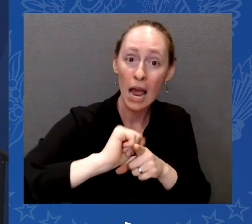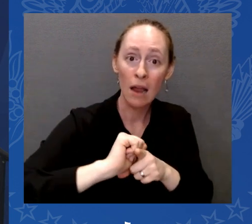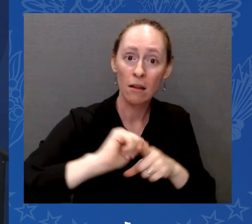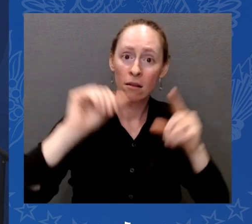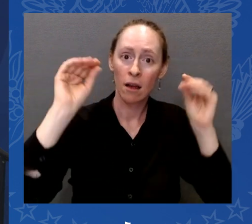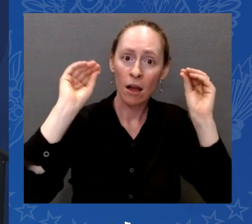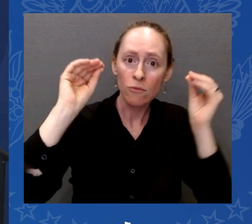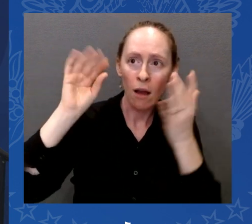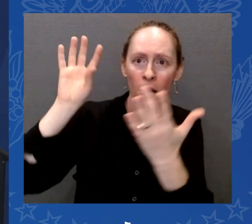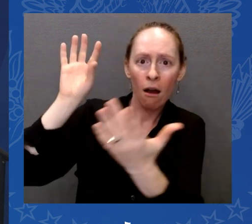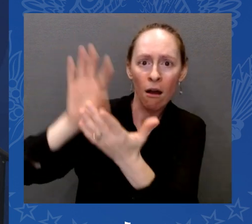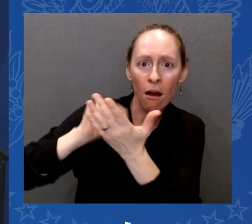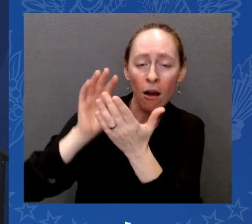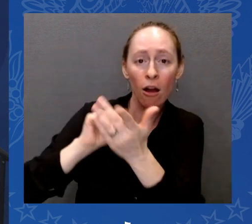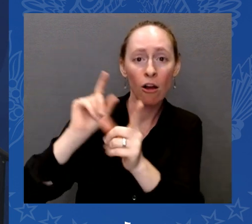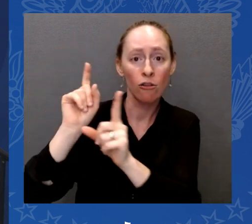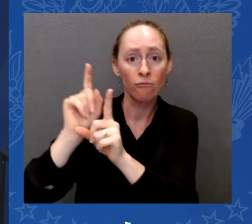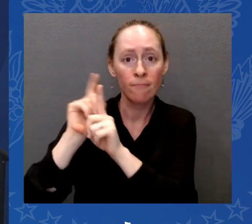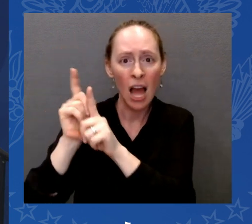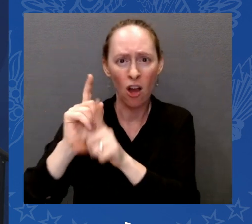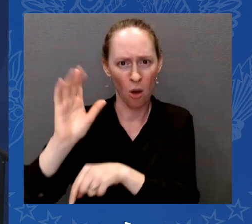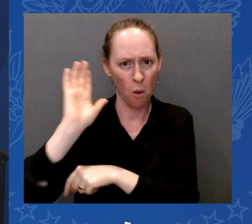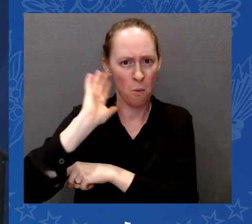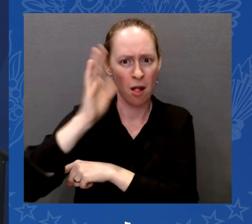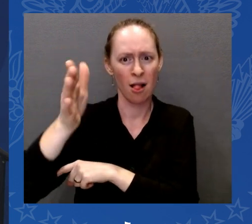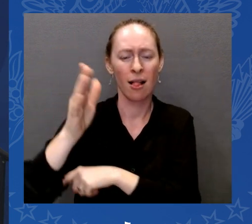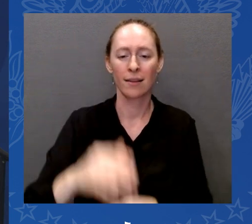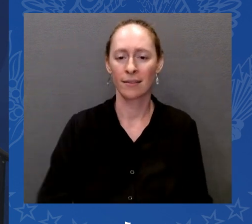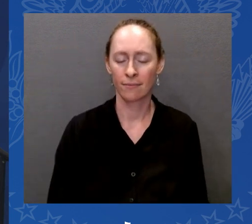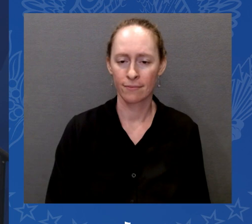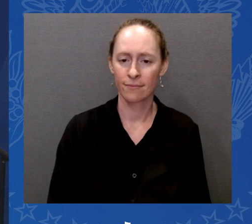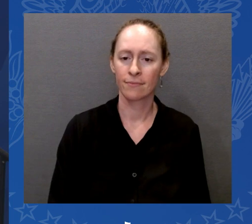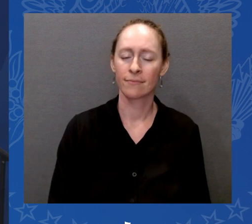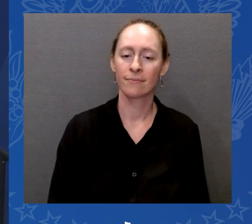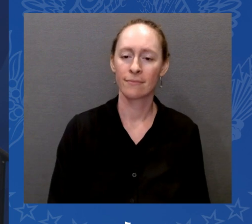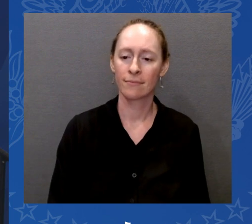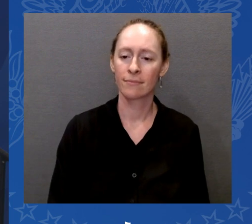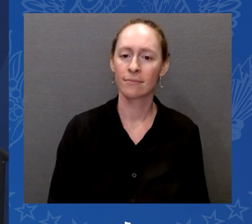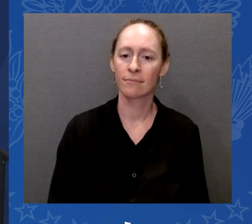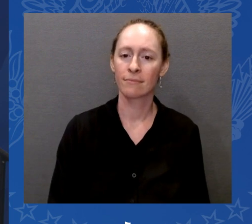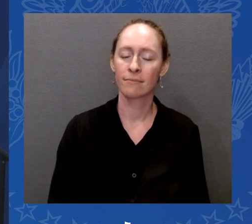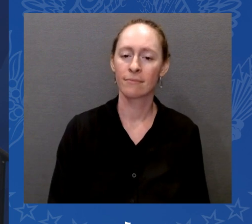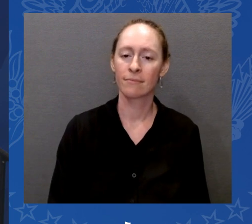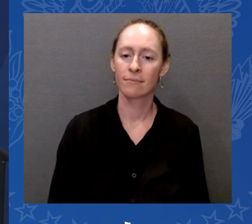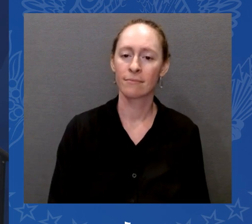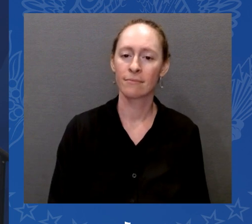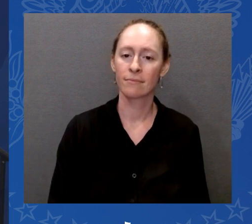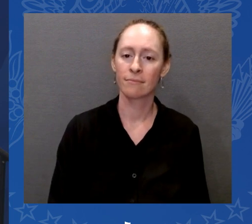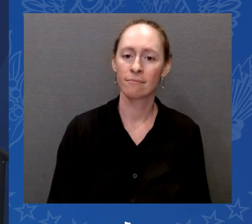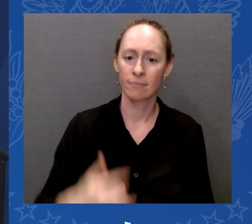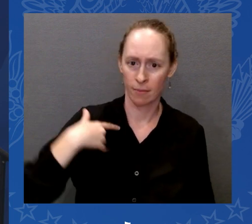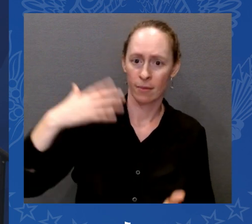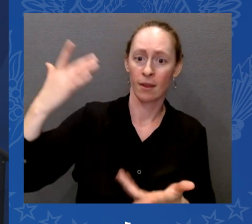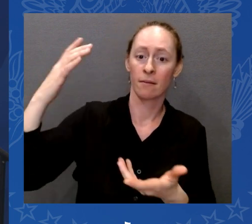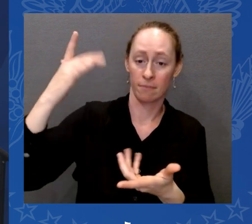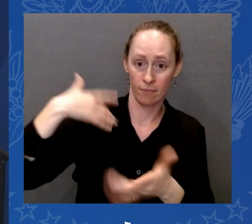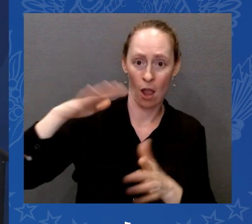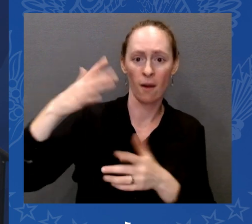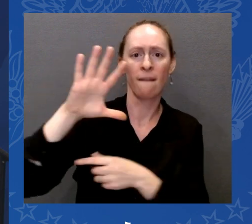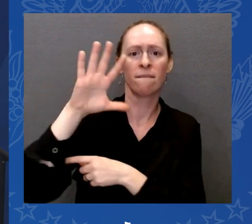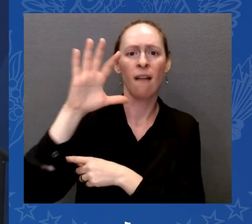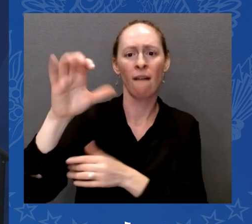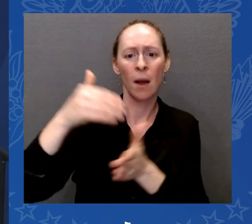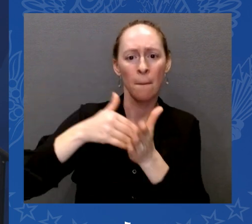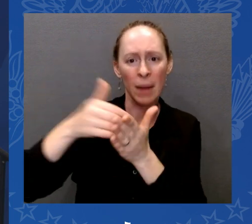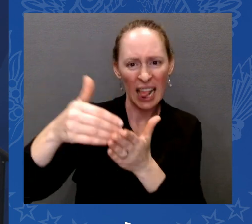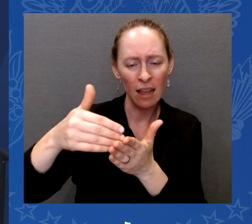to create a historic $500 million Green Chips Community Investment Fund. And we look forward to seeing